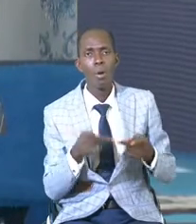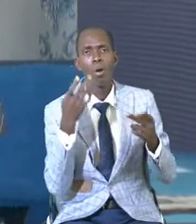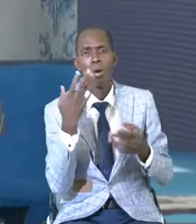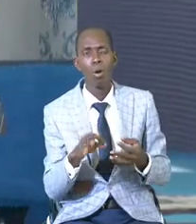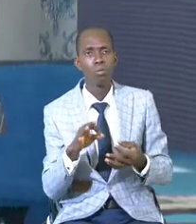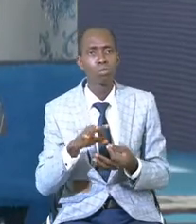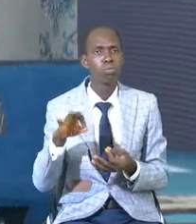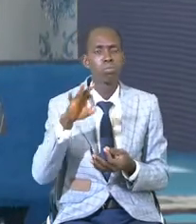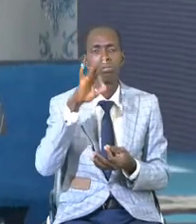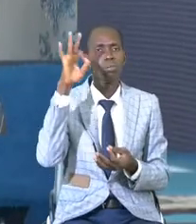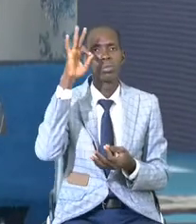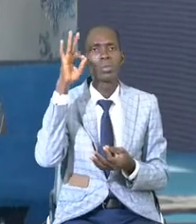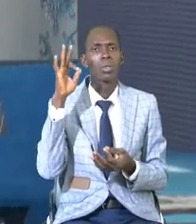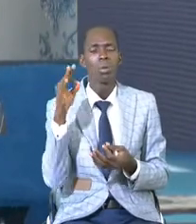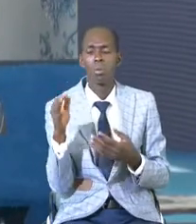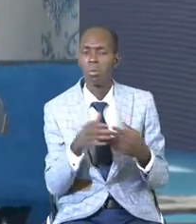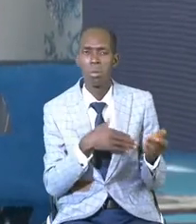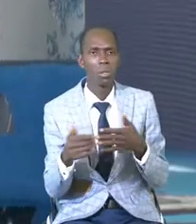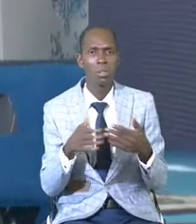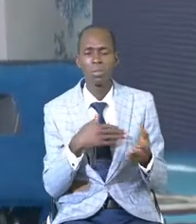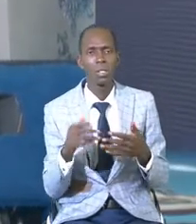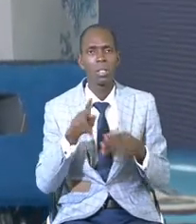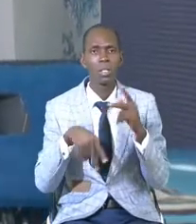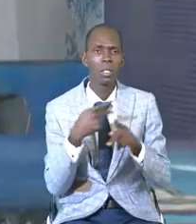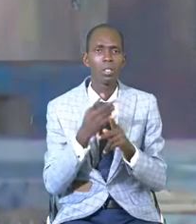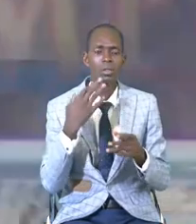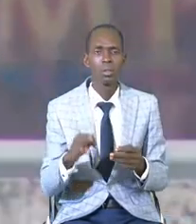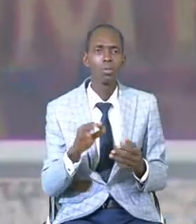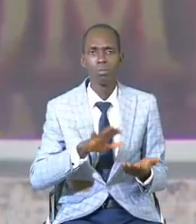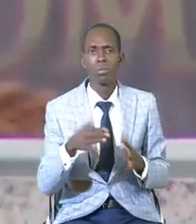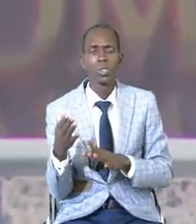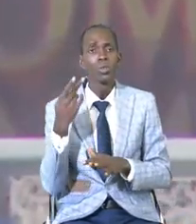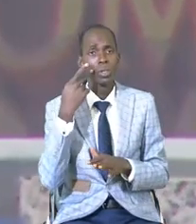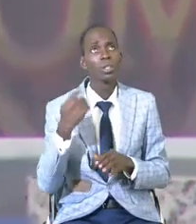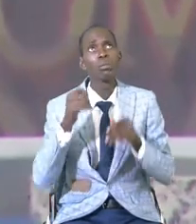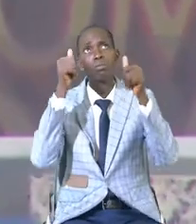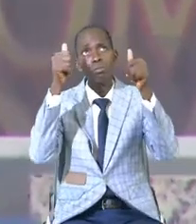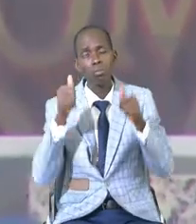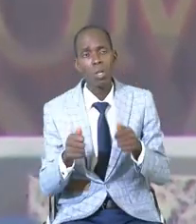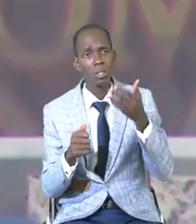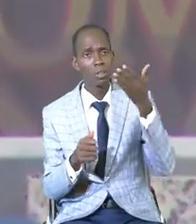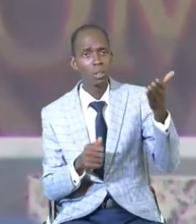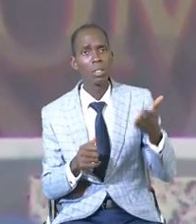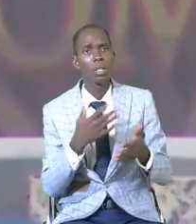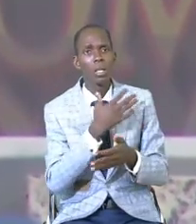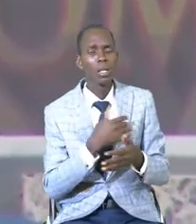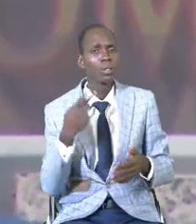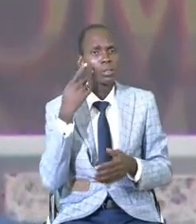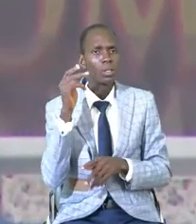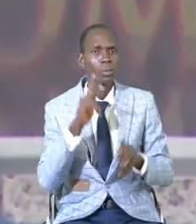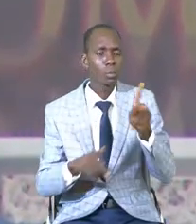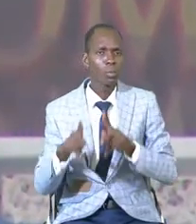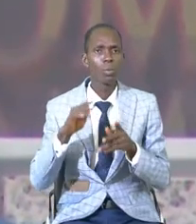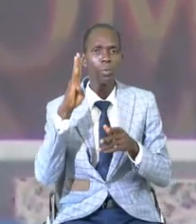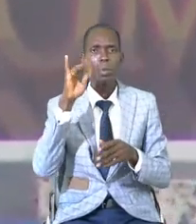spiritual whatever kind of death? You see the signboard already, and you see the people that by God's grace they've been delivered and